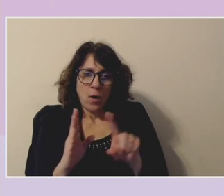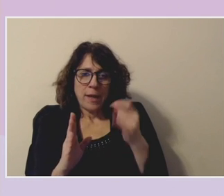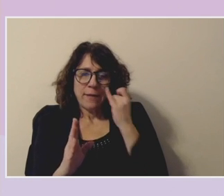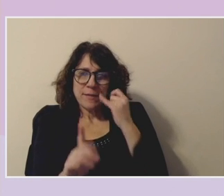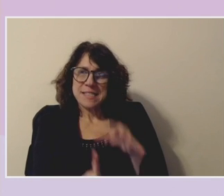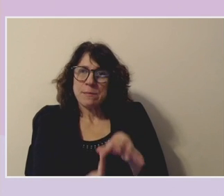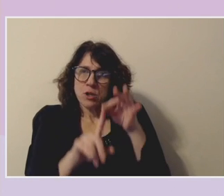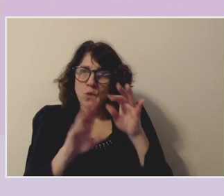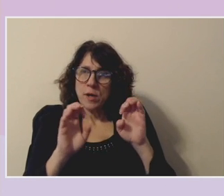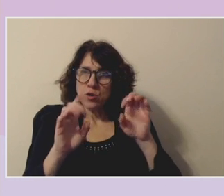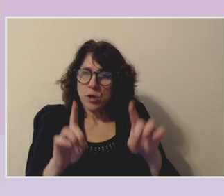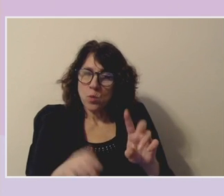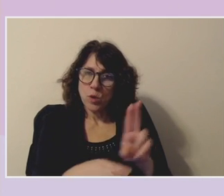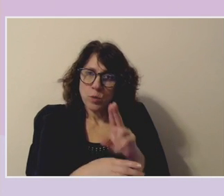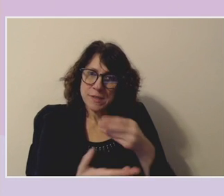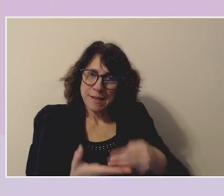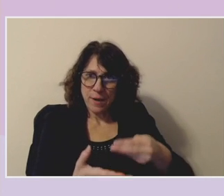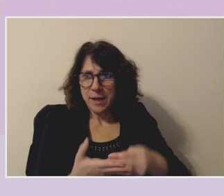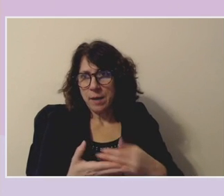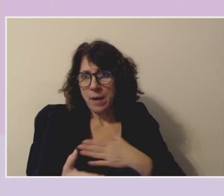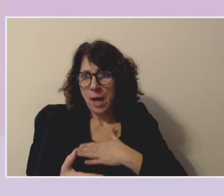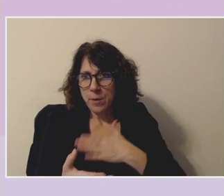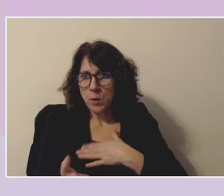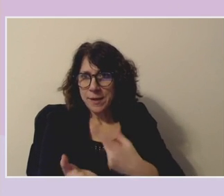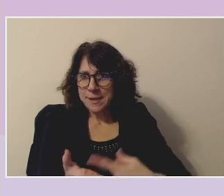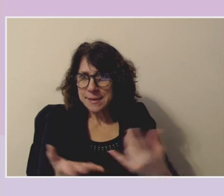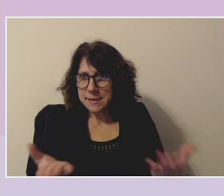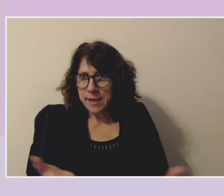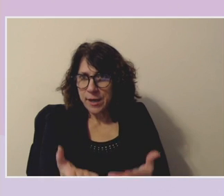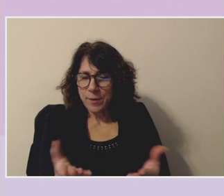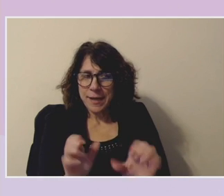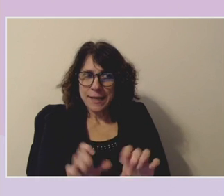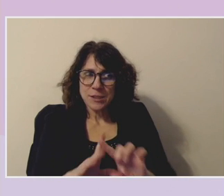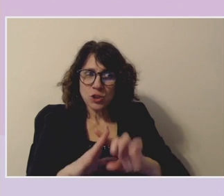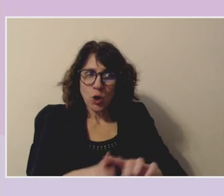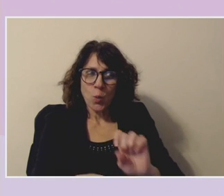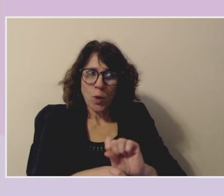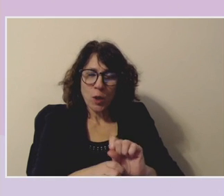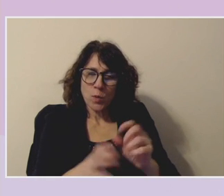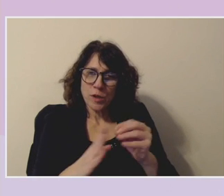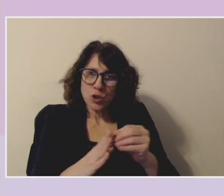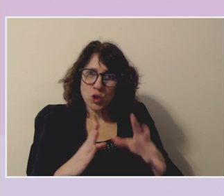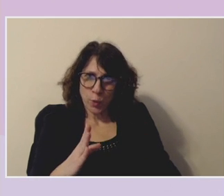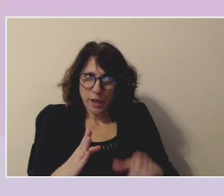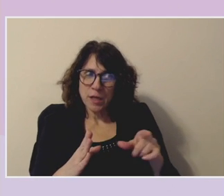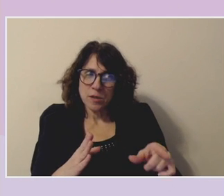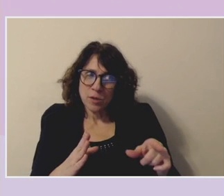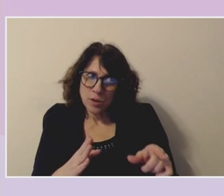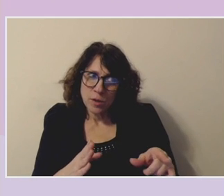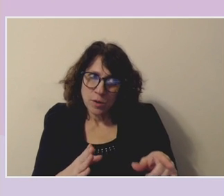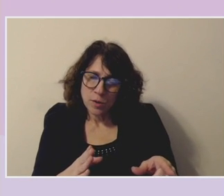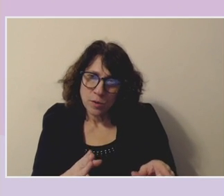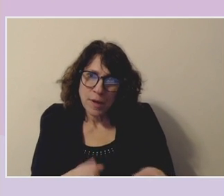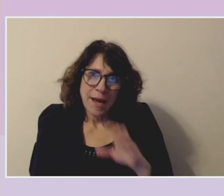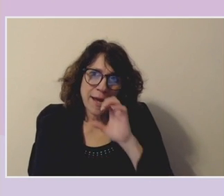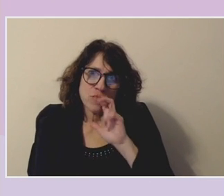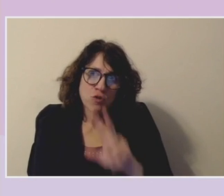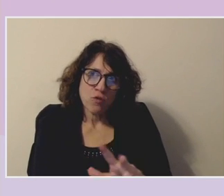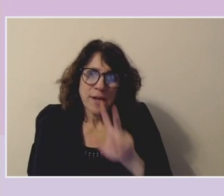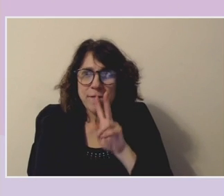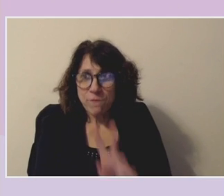because we know, and I'm glad we talked about that here, if we can start working with these students at ages 3 and 4, that'll make a difference as